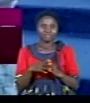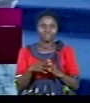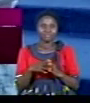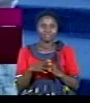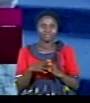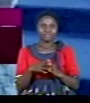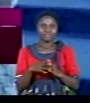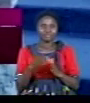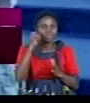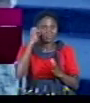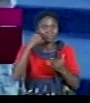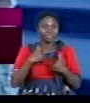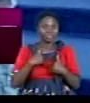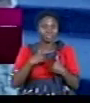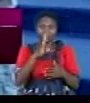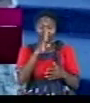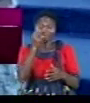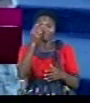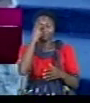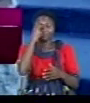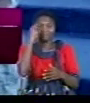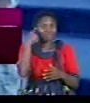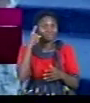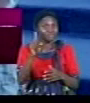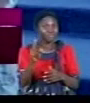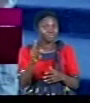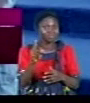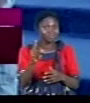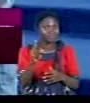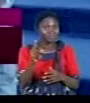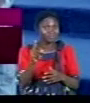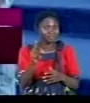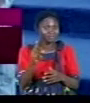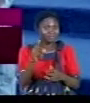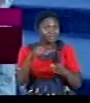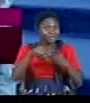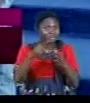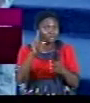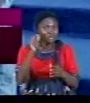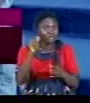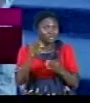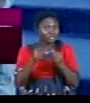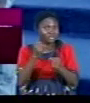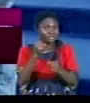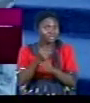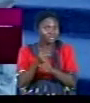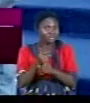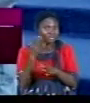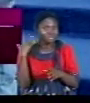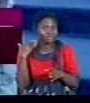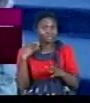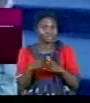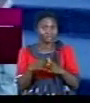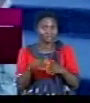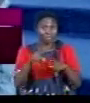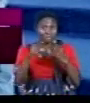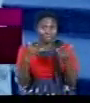blind for about 20 years duration. But